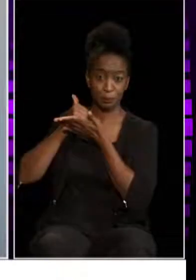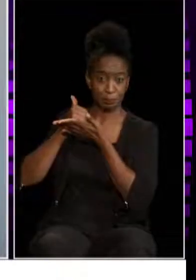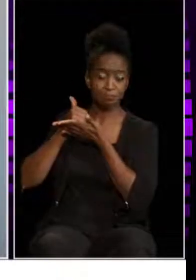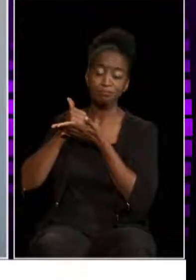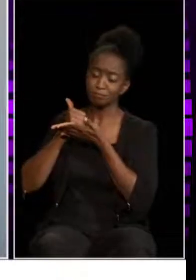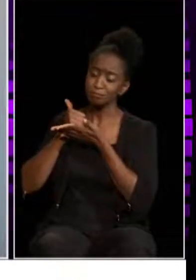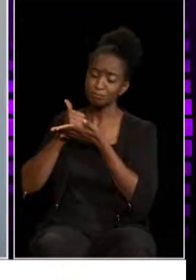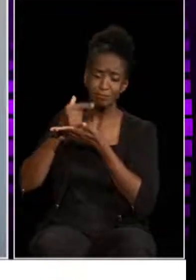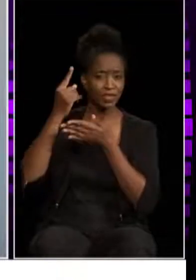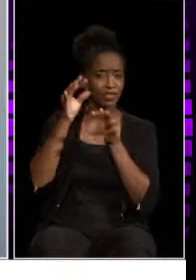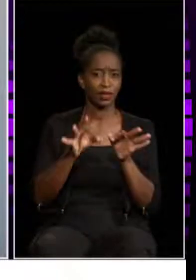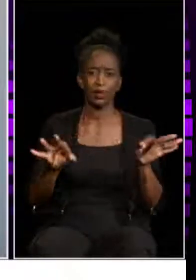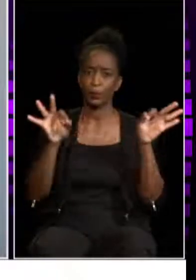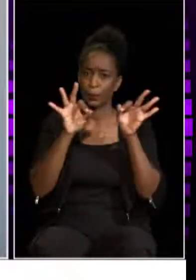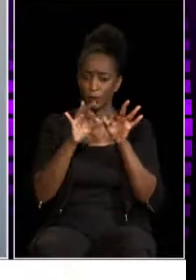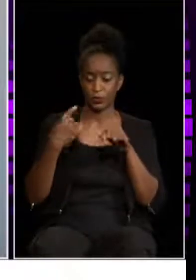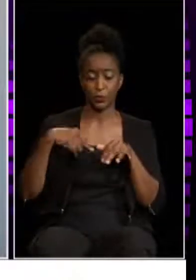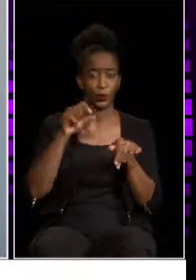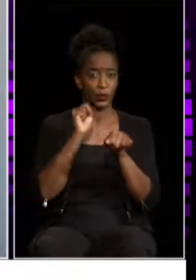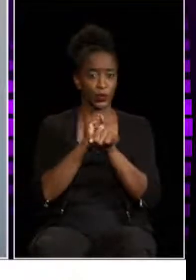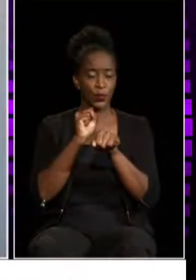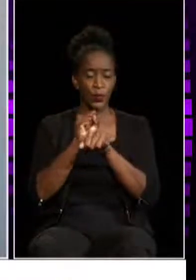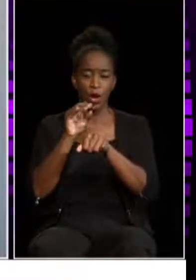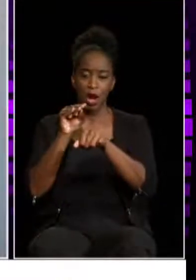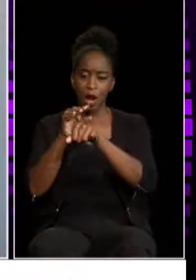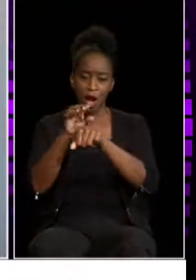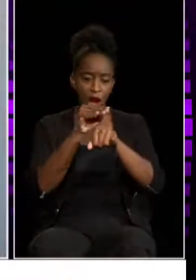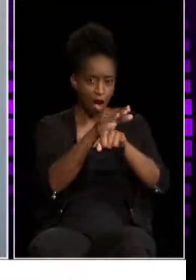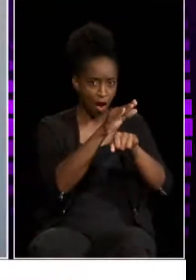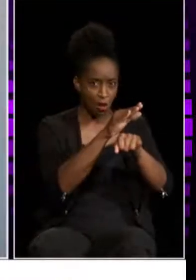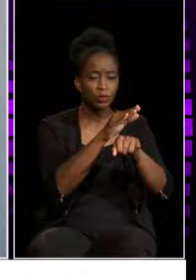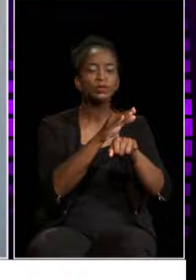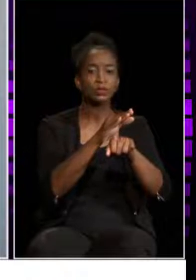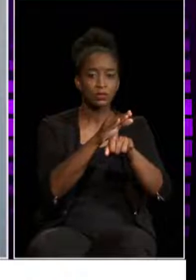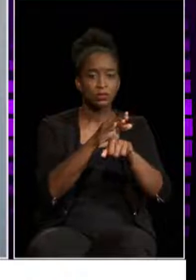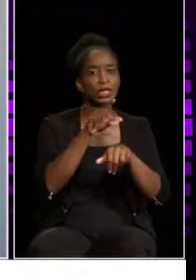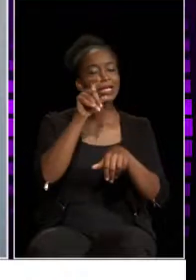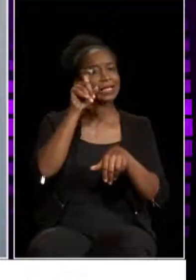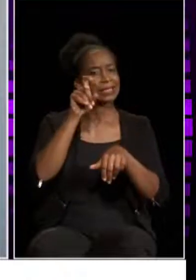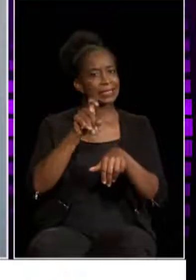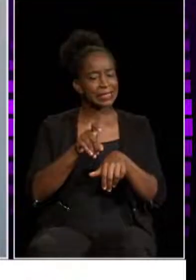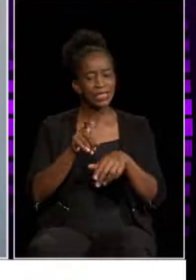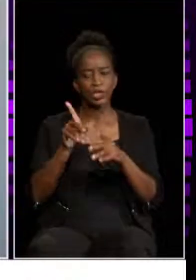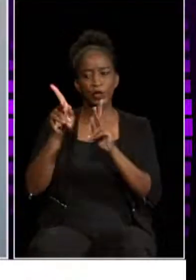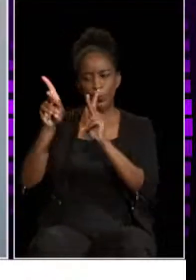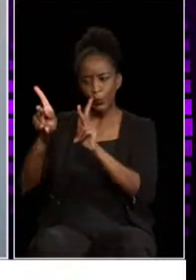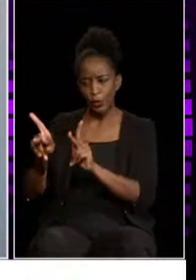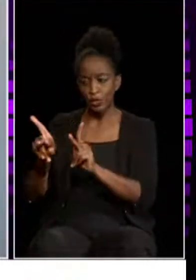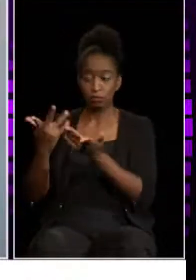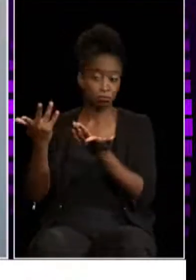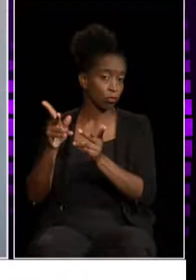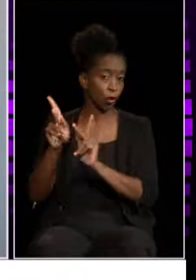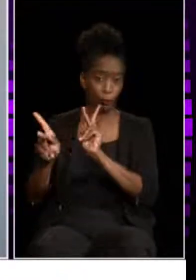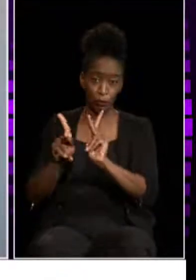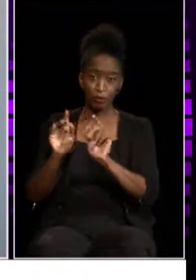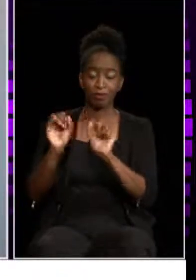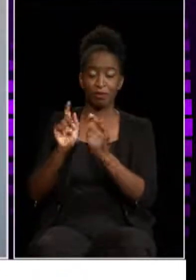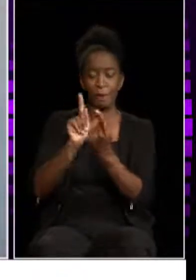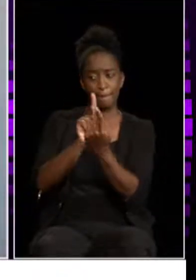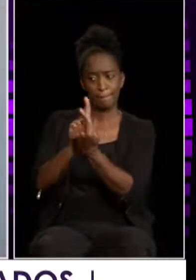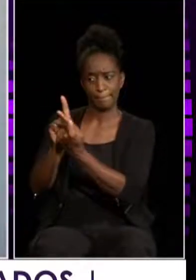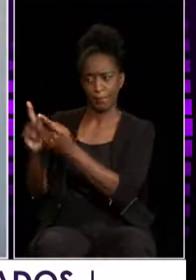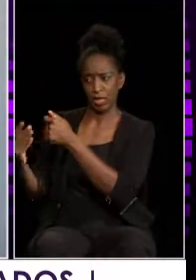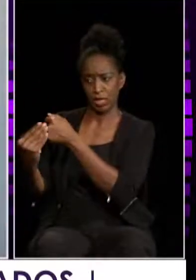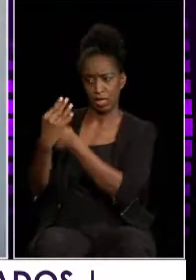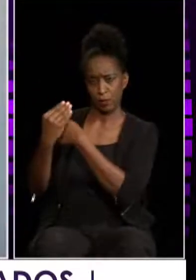to reboot and recalibrate and reset. That is extremely important. You absorb